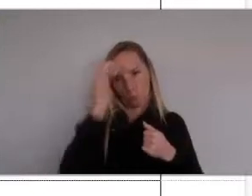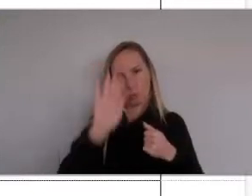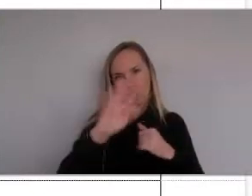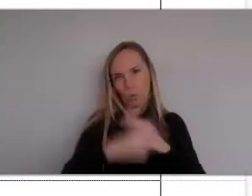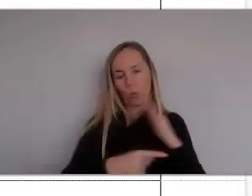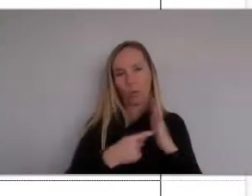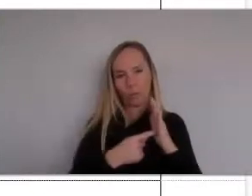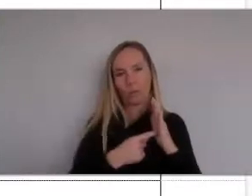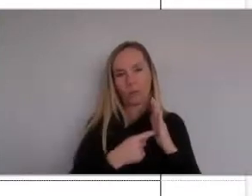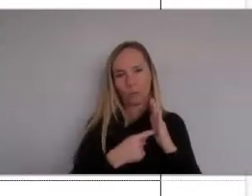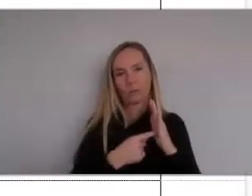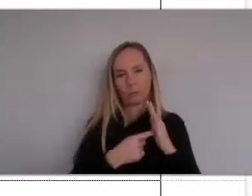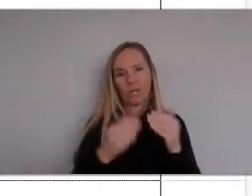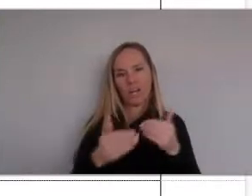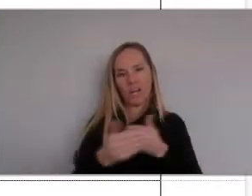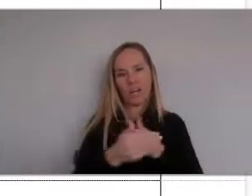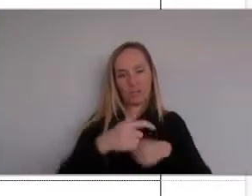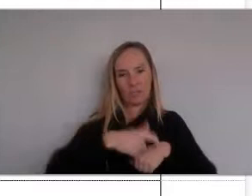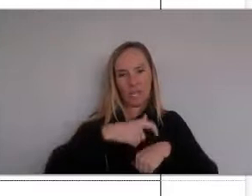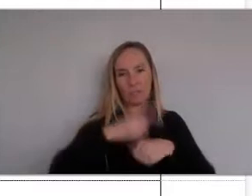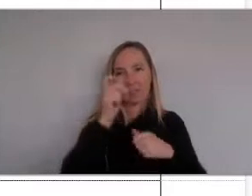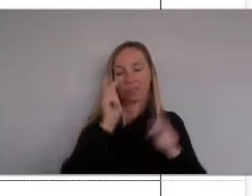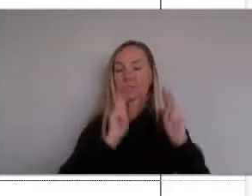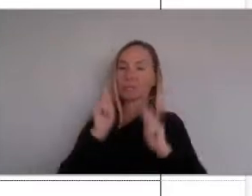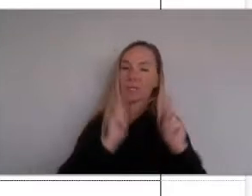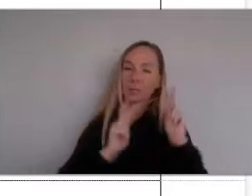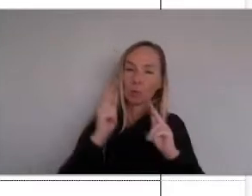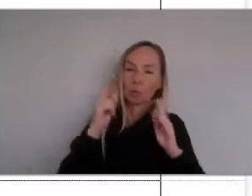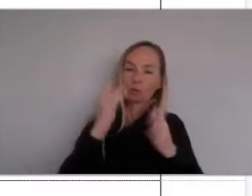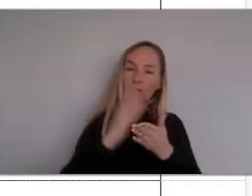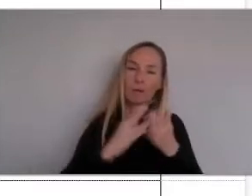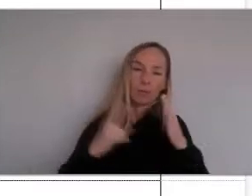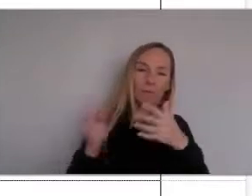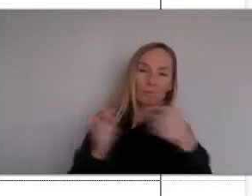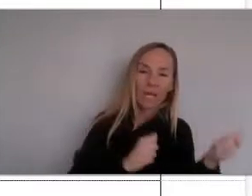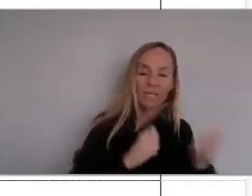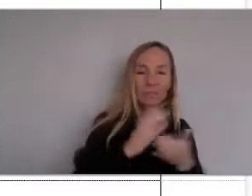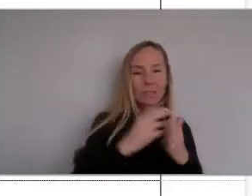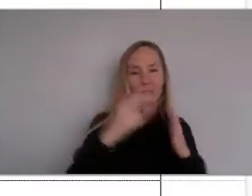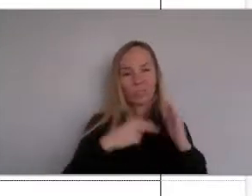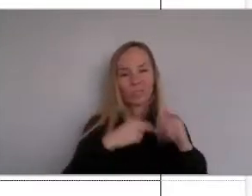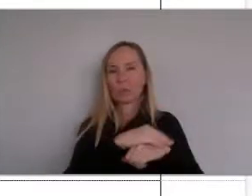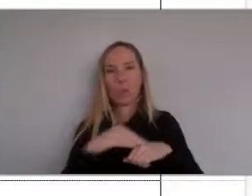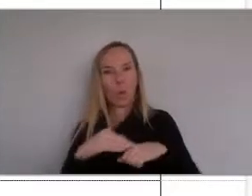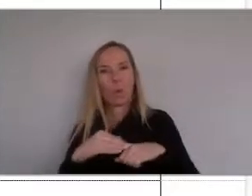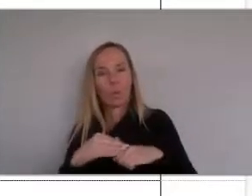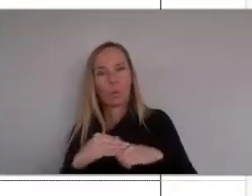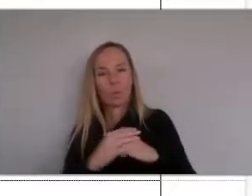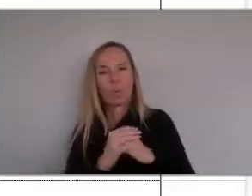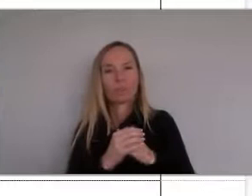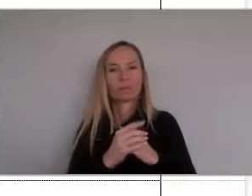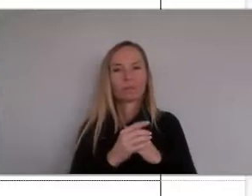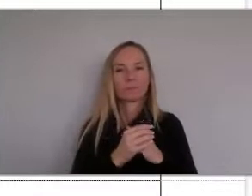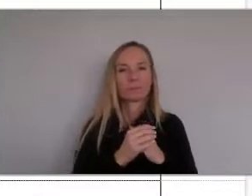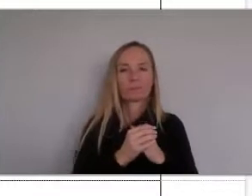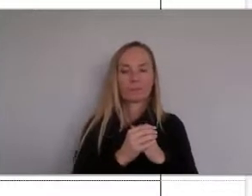role is ahead of time, because people read faster or slower. Everyone reads at a different pace. So you may want